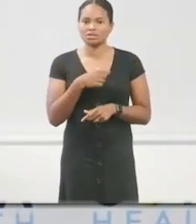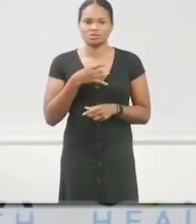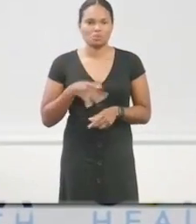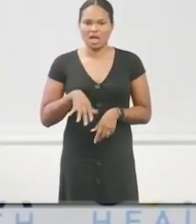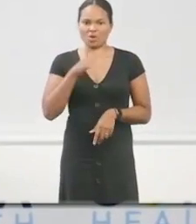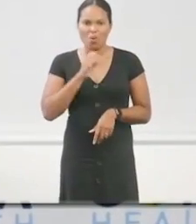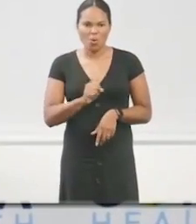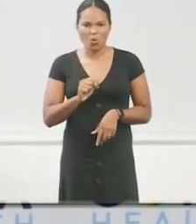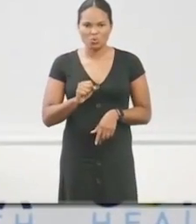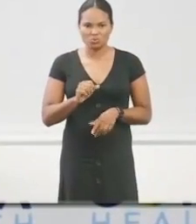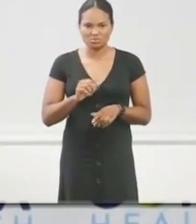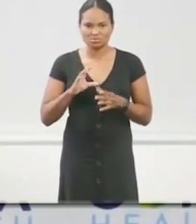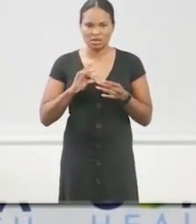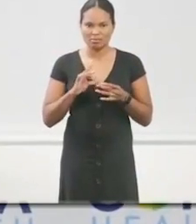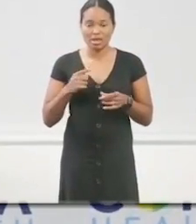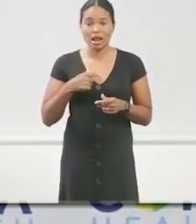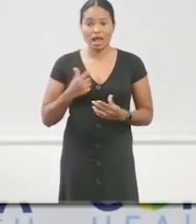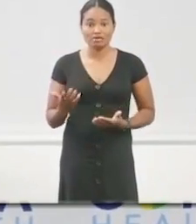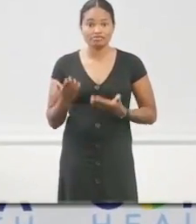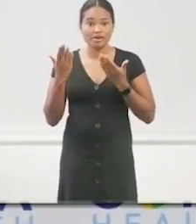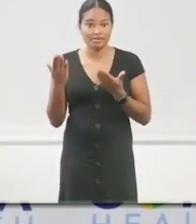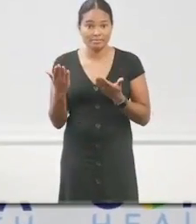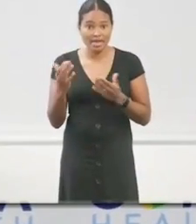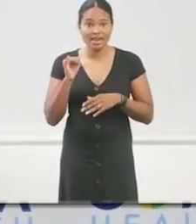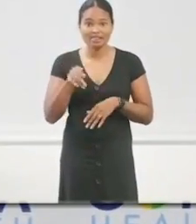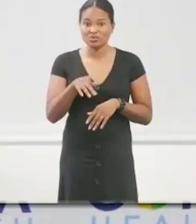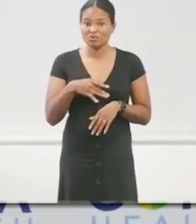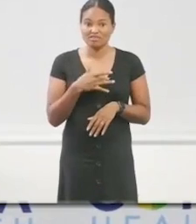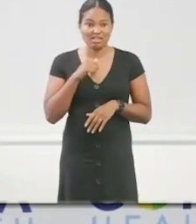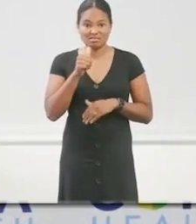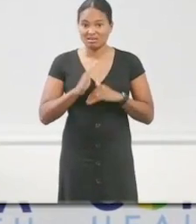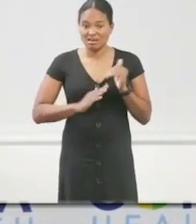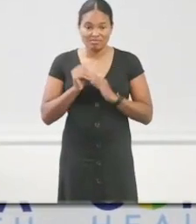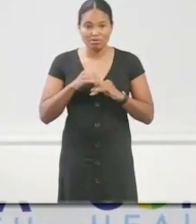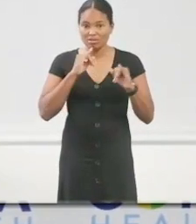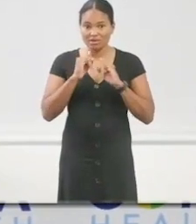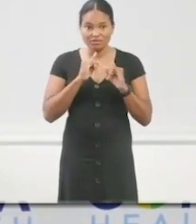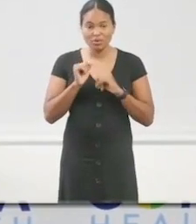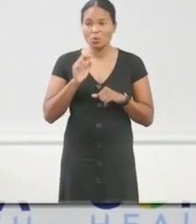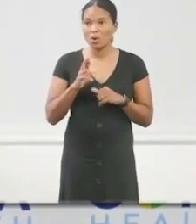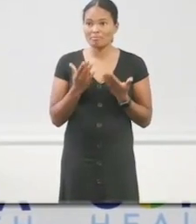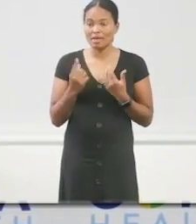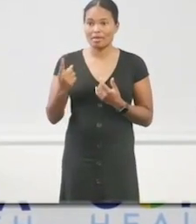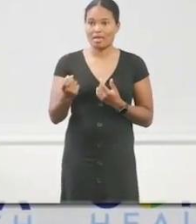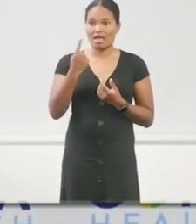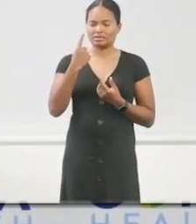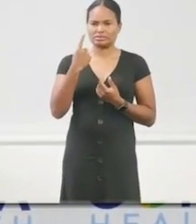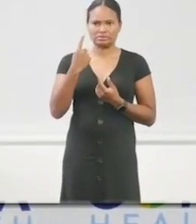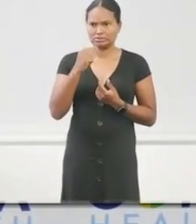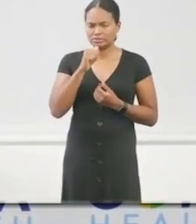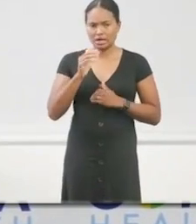I suggest to, if you're ever uncomfortable in an interview, or if they ask a question that you're not comfortable